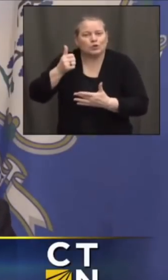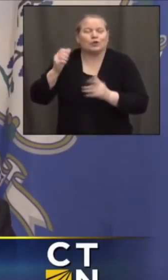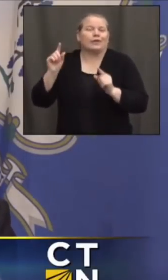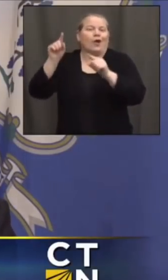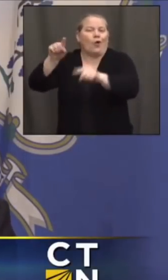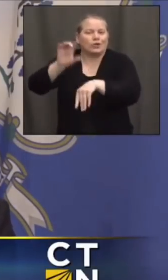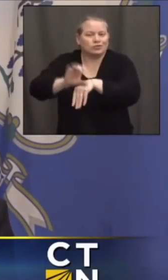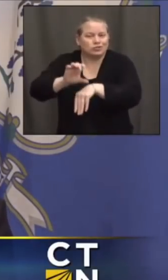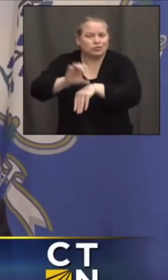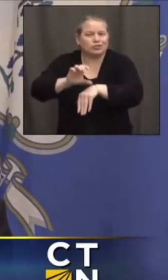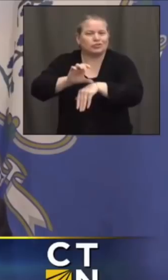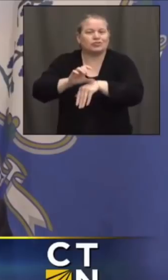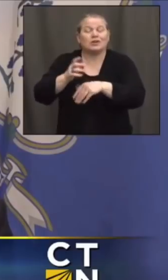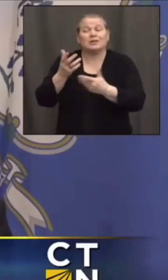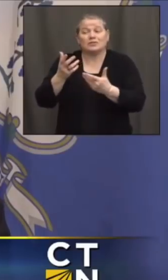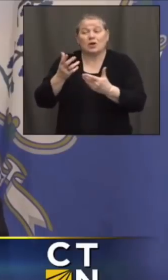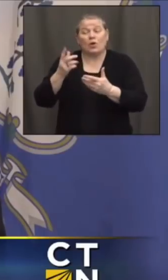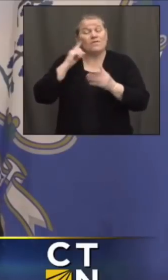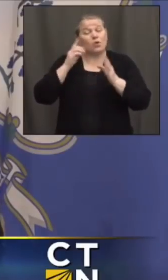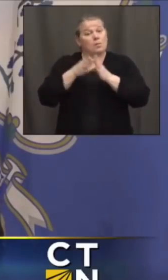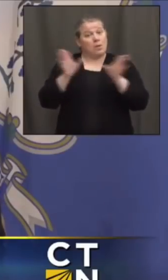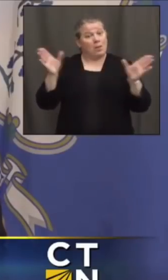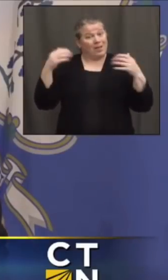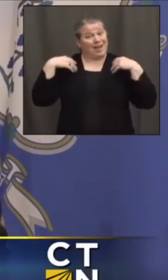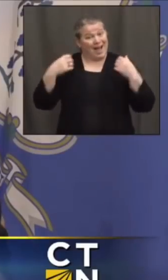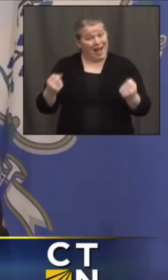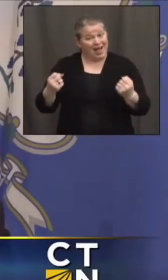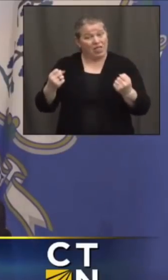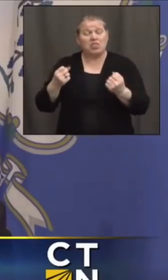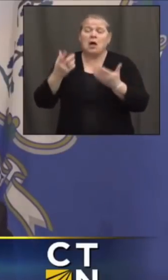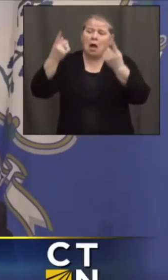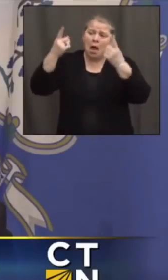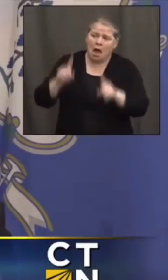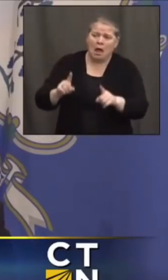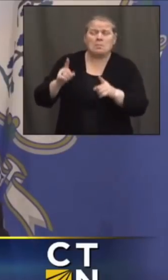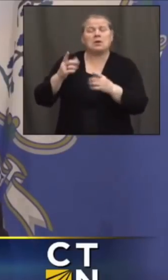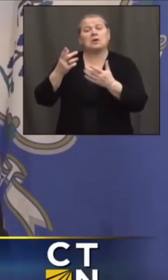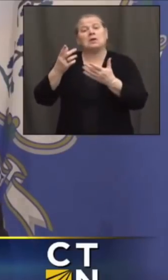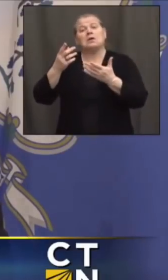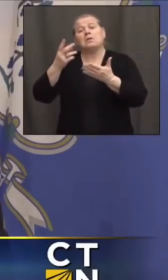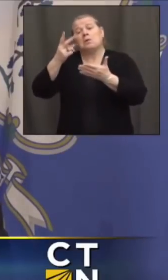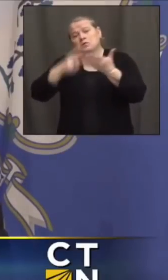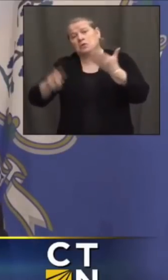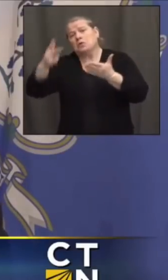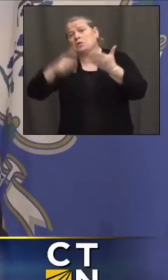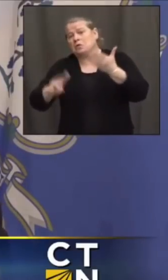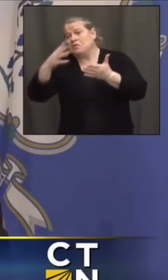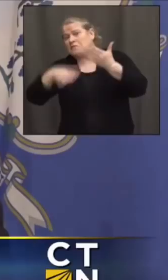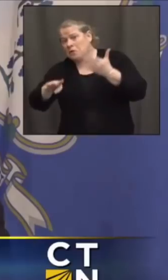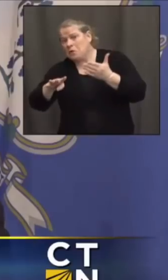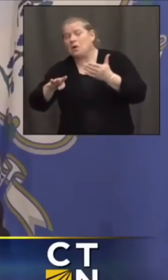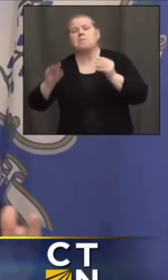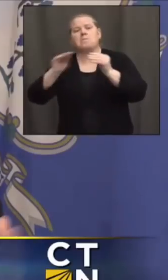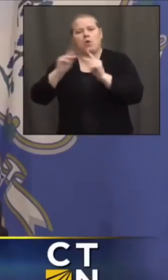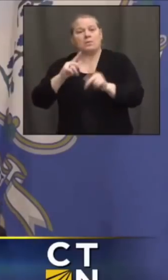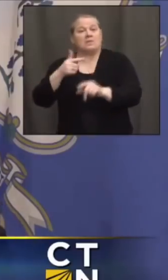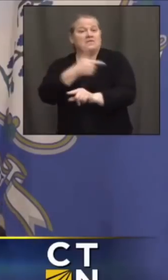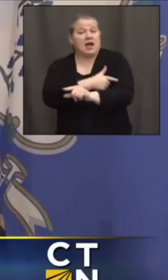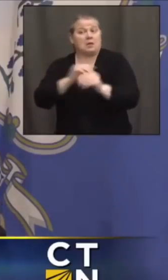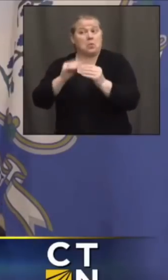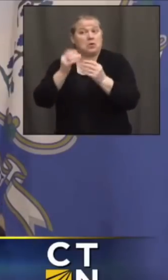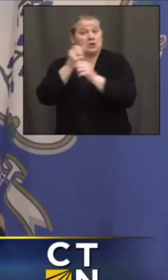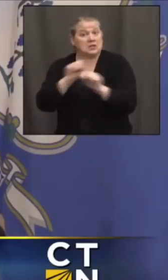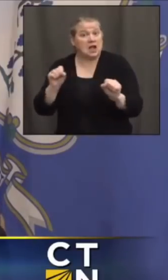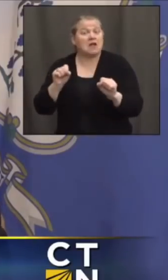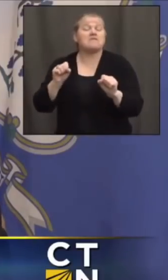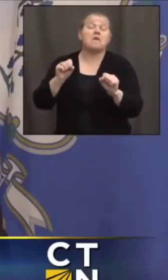personally speaking, from a point of view of public health, another few weeks, we'd have a lot more people vaccinated, it'd be a lot safer. That said, let's lift